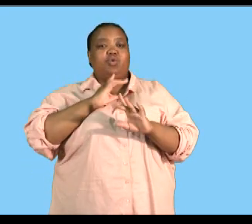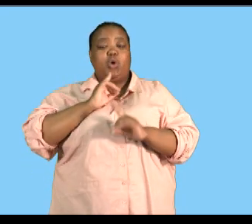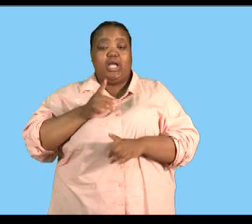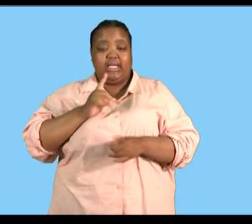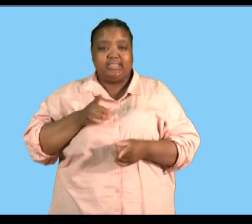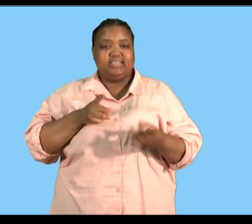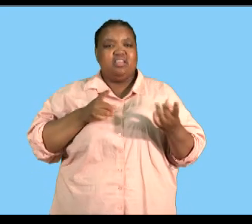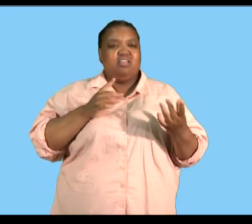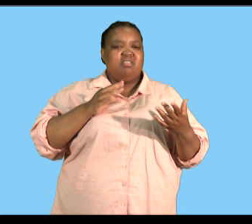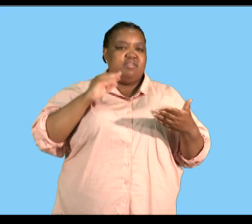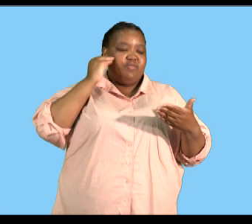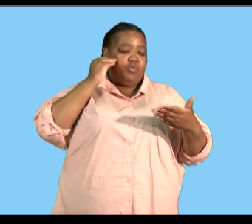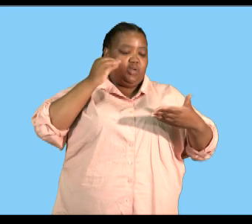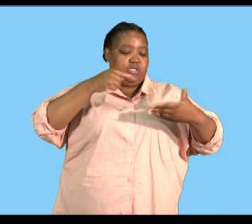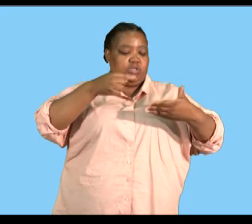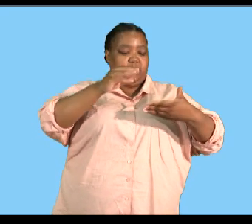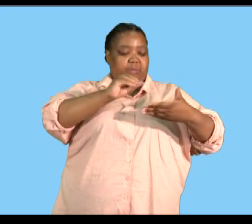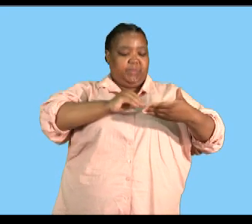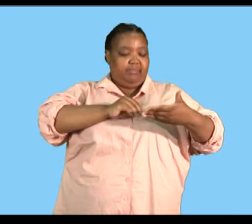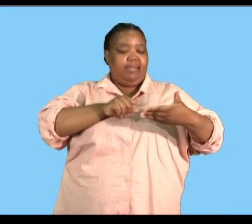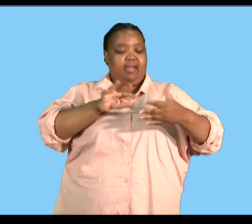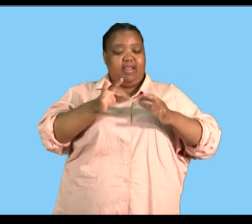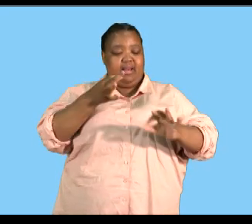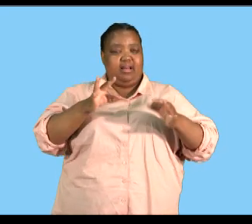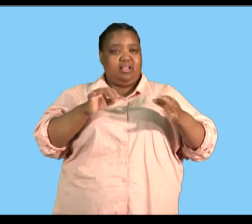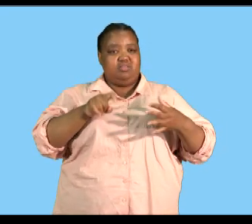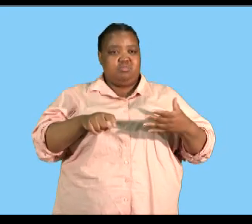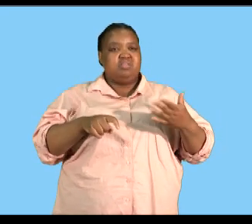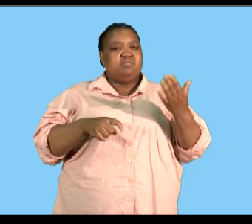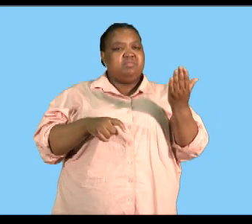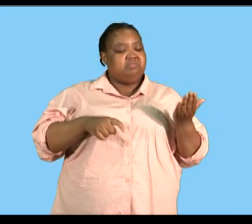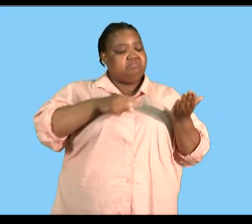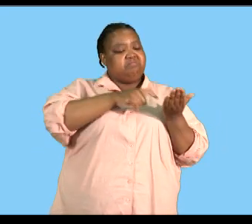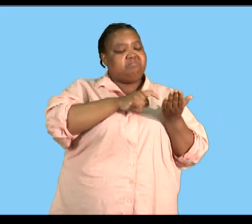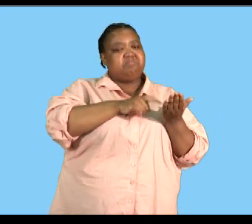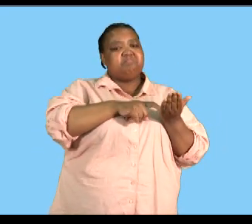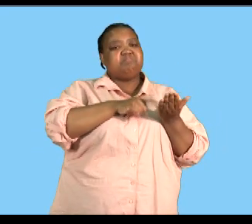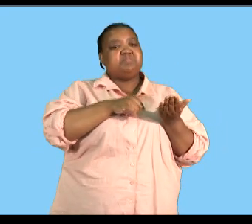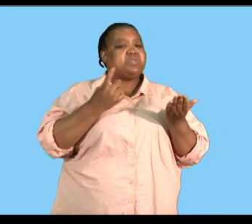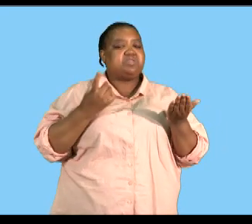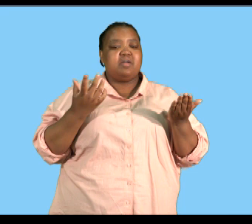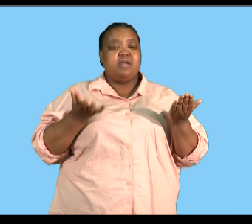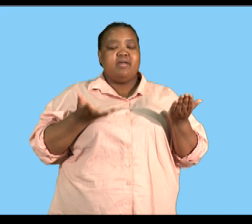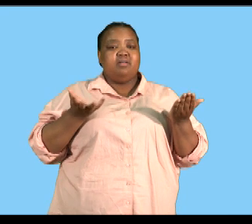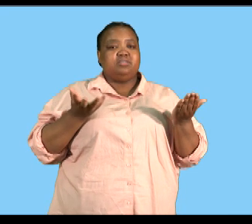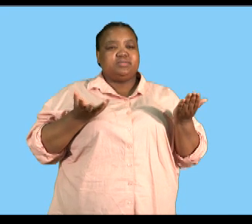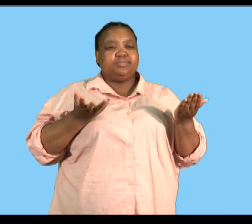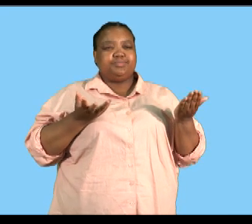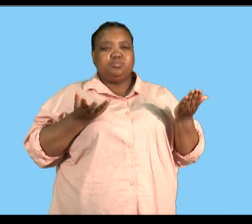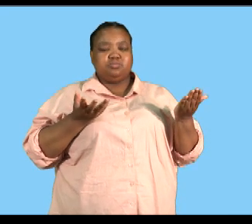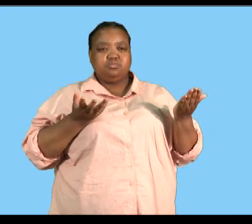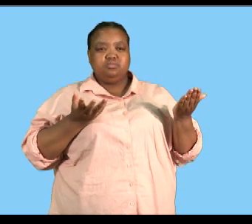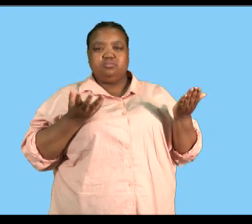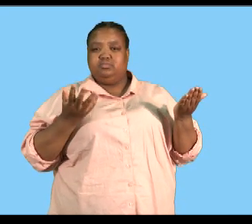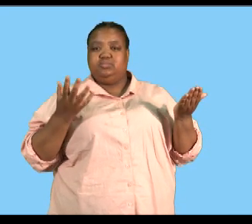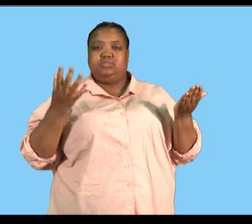to answer questions. So here we can see that the date of where they went to the restaurant was